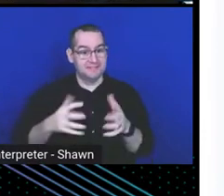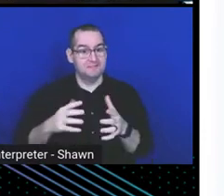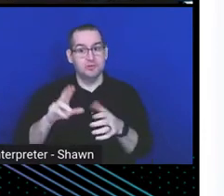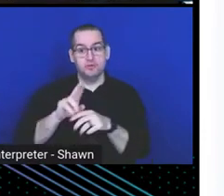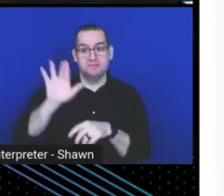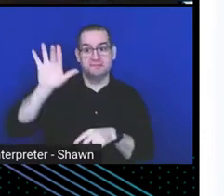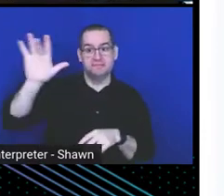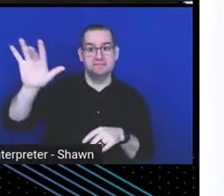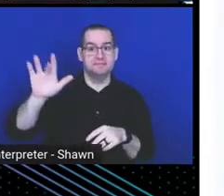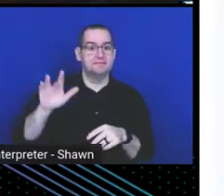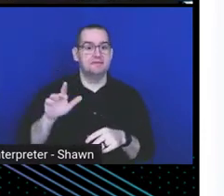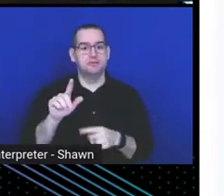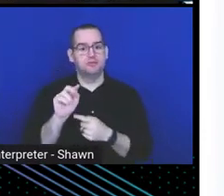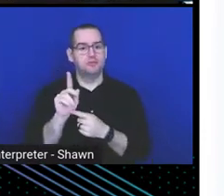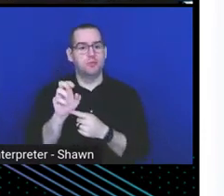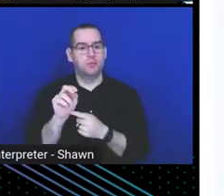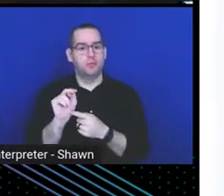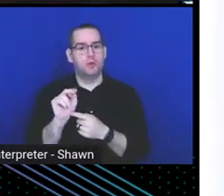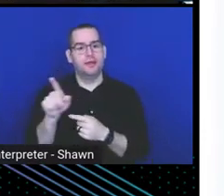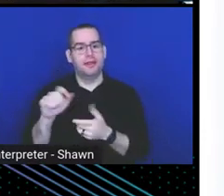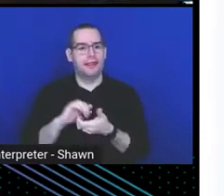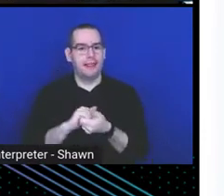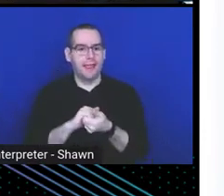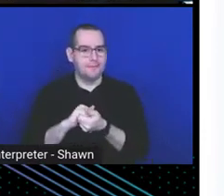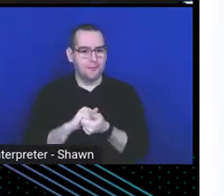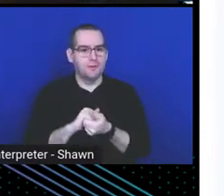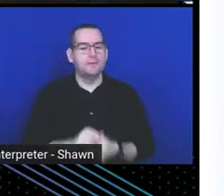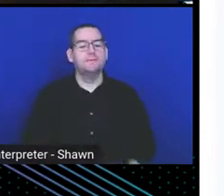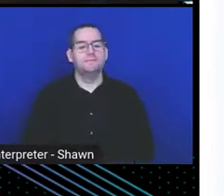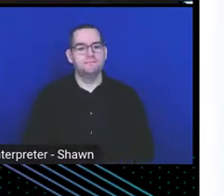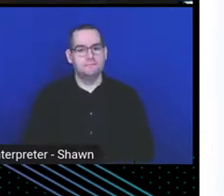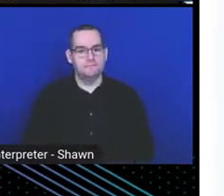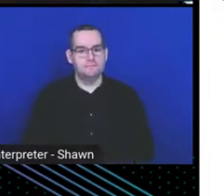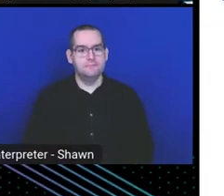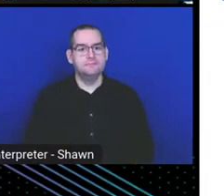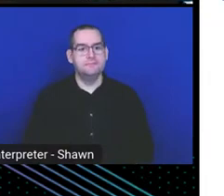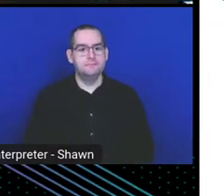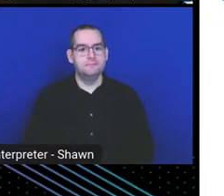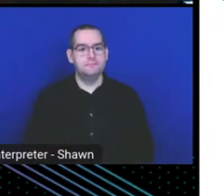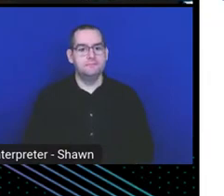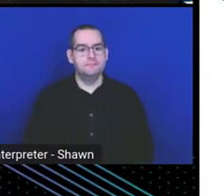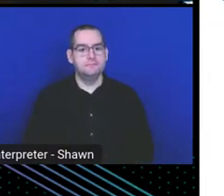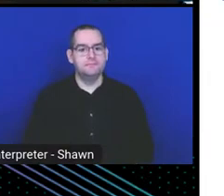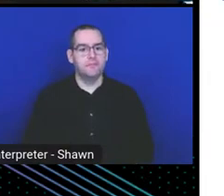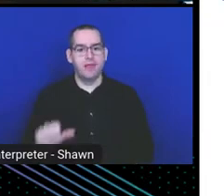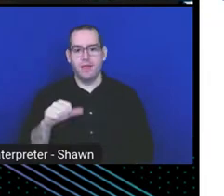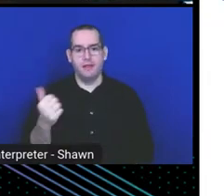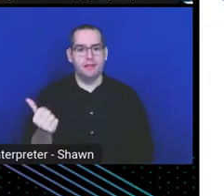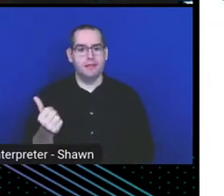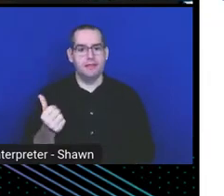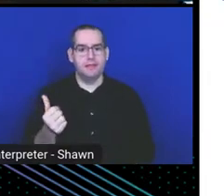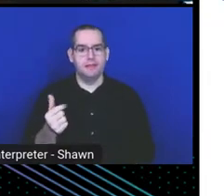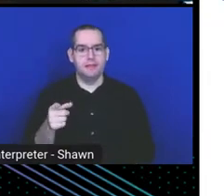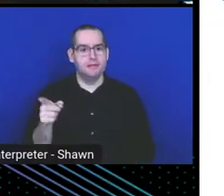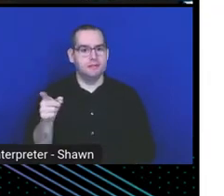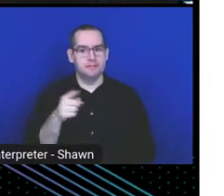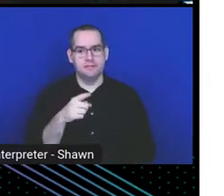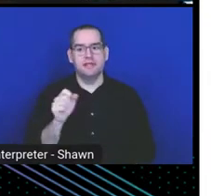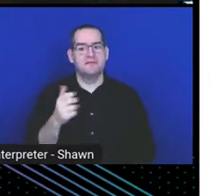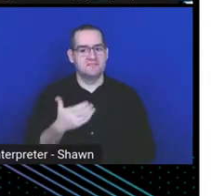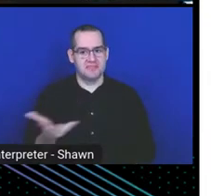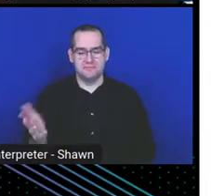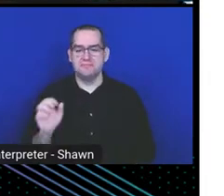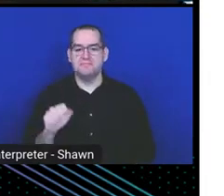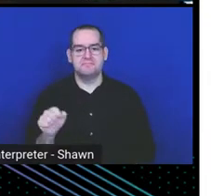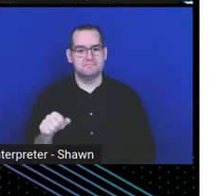So this is called team collaboration. And what else is there in the UI? Let's check everything. So